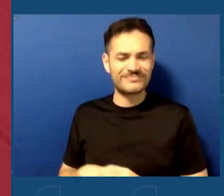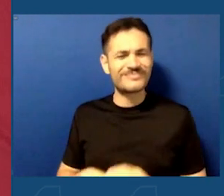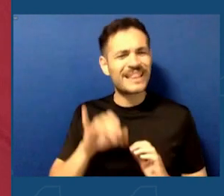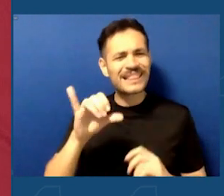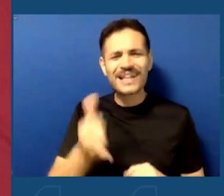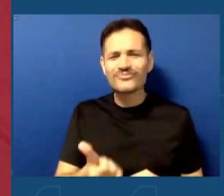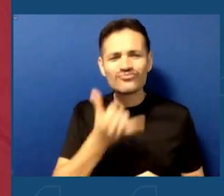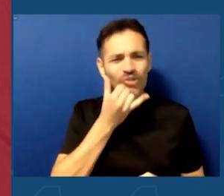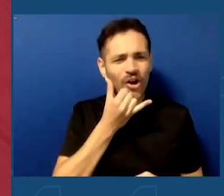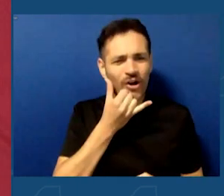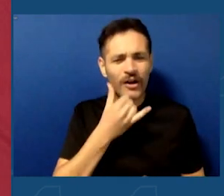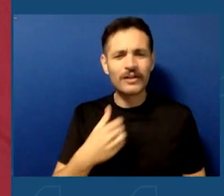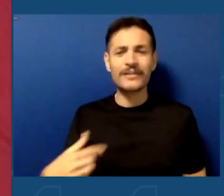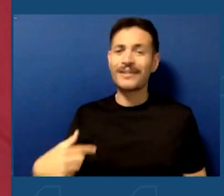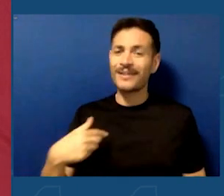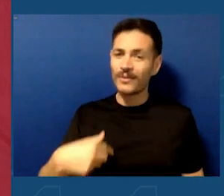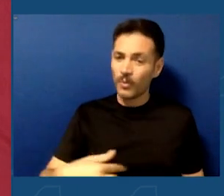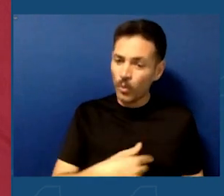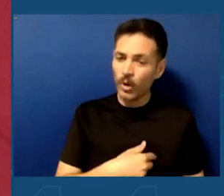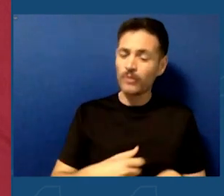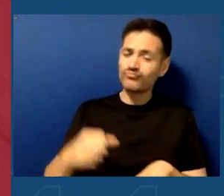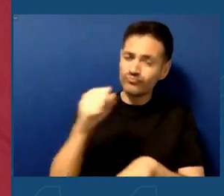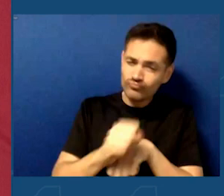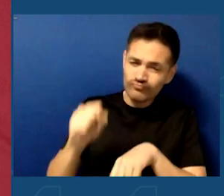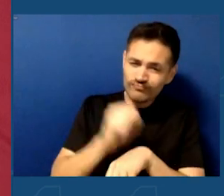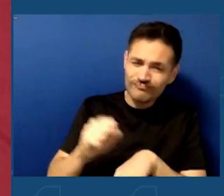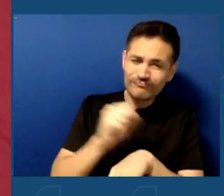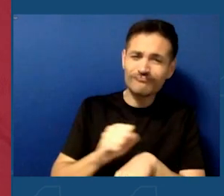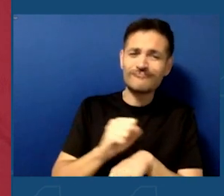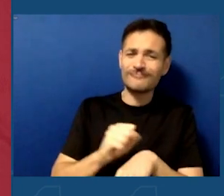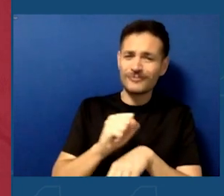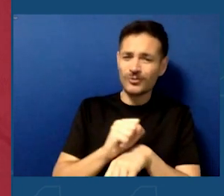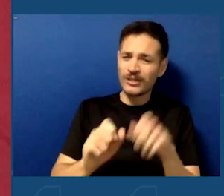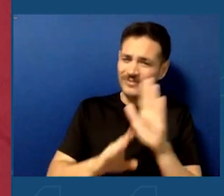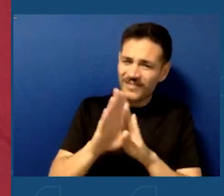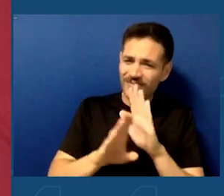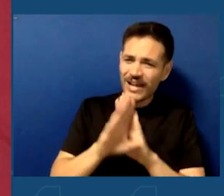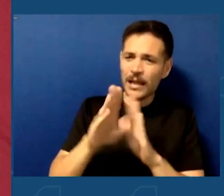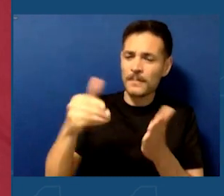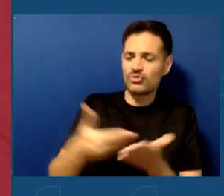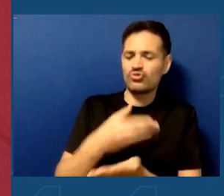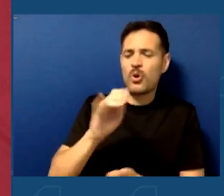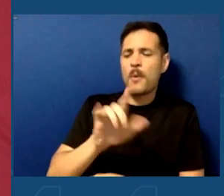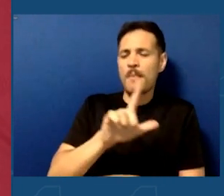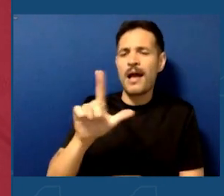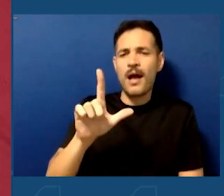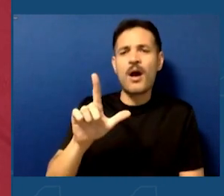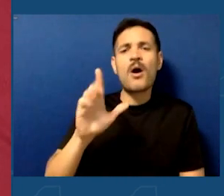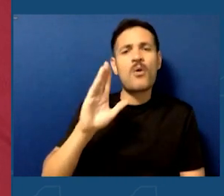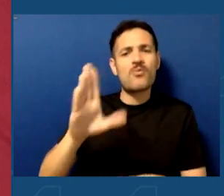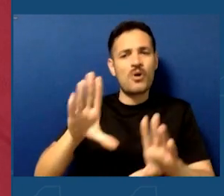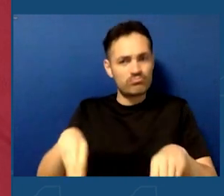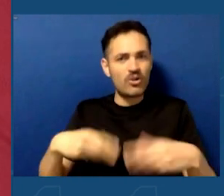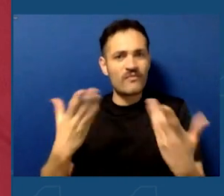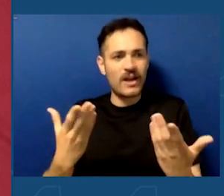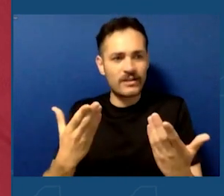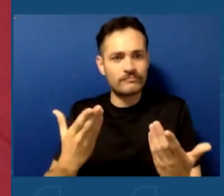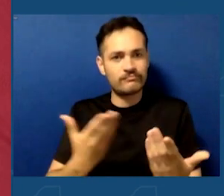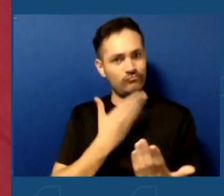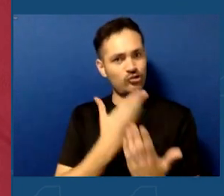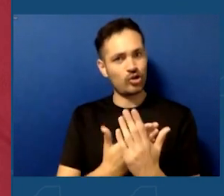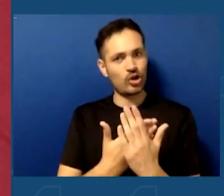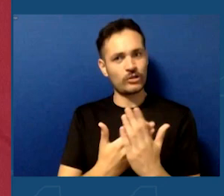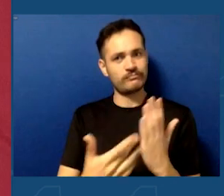are working to build a consensus bill that will provide a vehicle that is democratic, that is